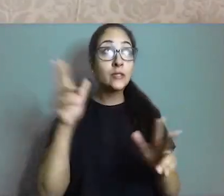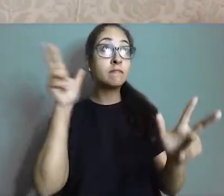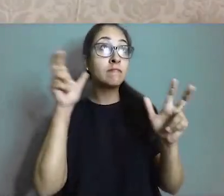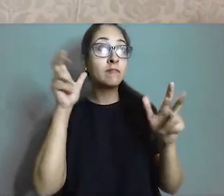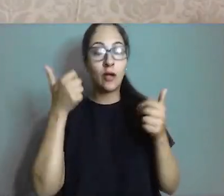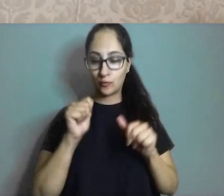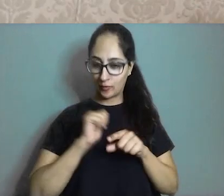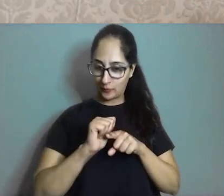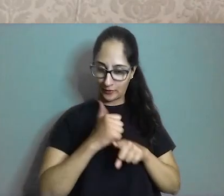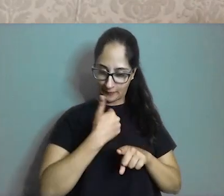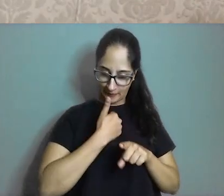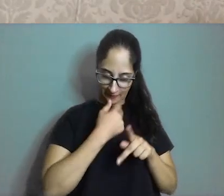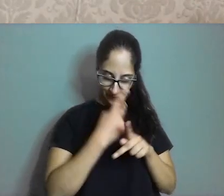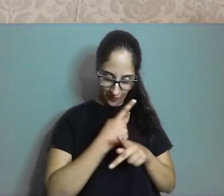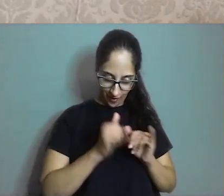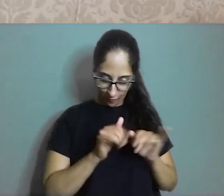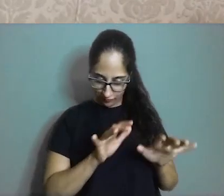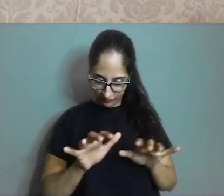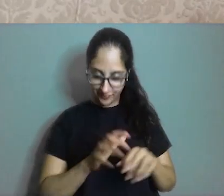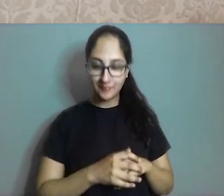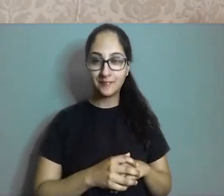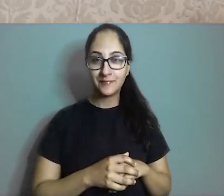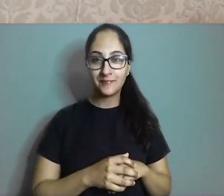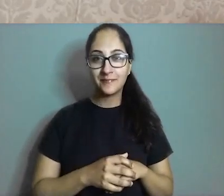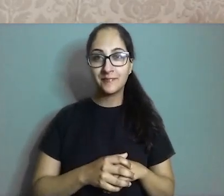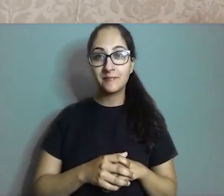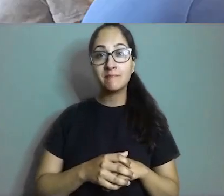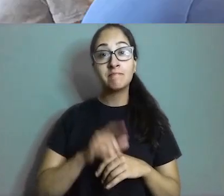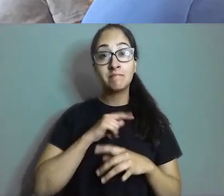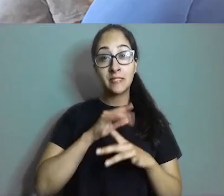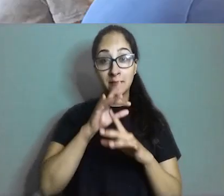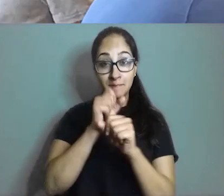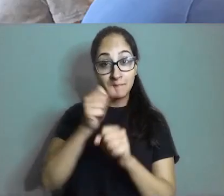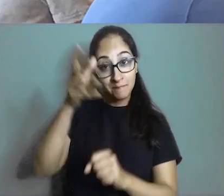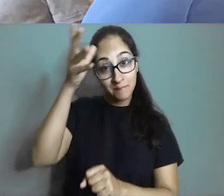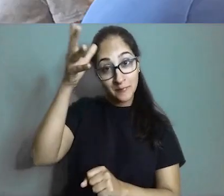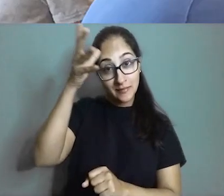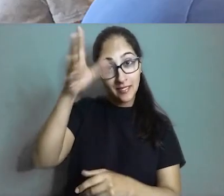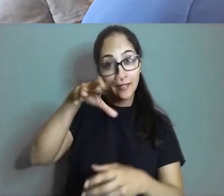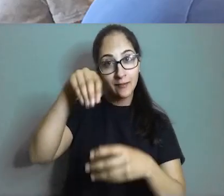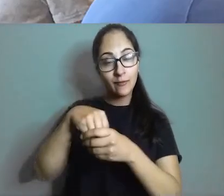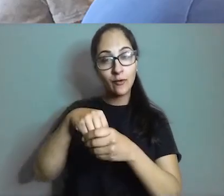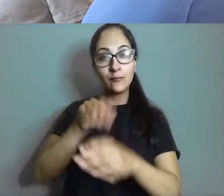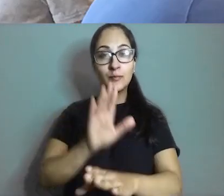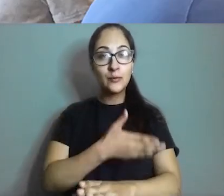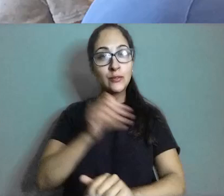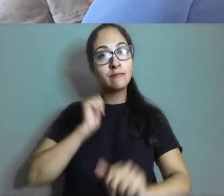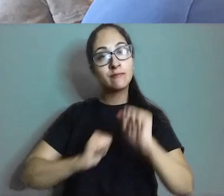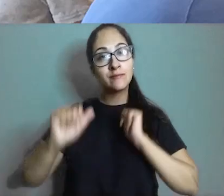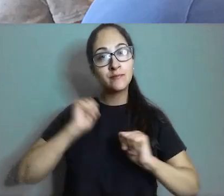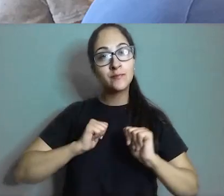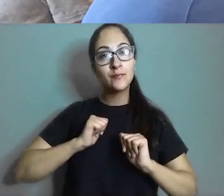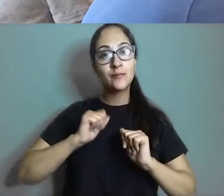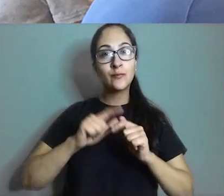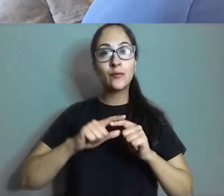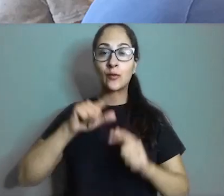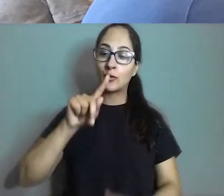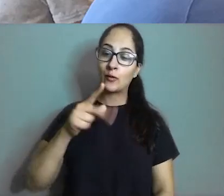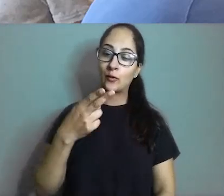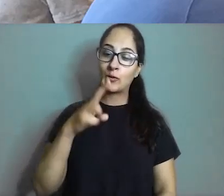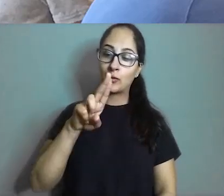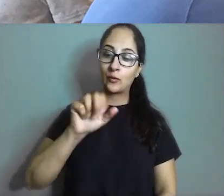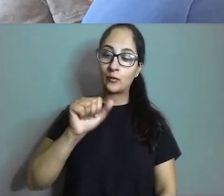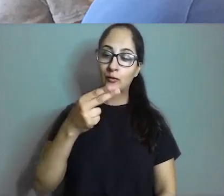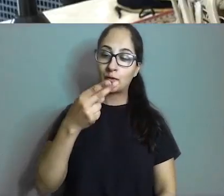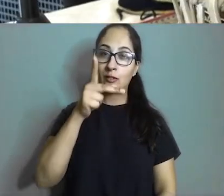My tabla journey started by watching my dad perform drums for Kushali band. He used to ask me to perform percussions for him, and when I did, that's